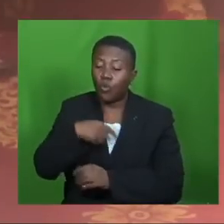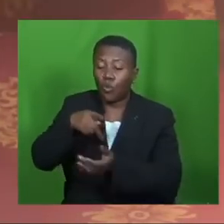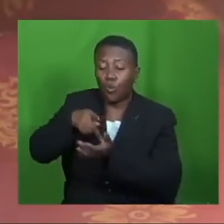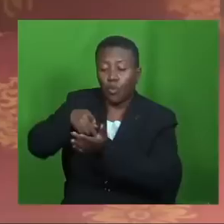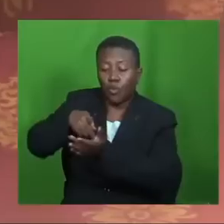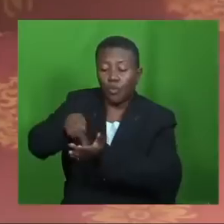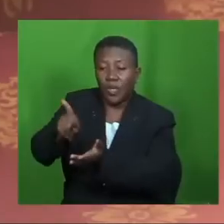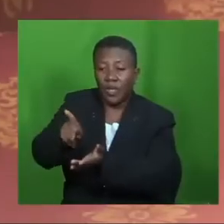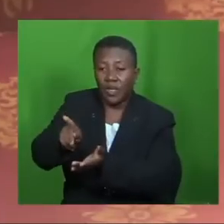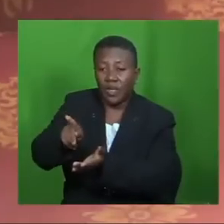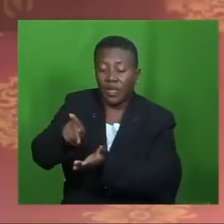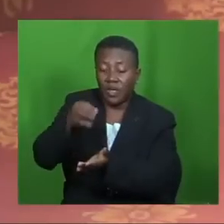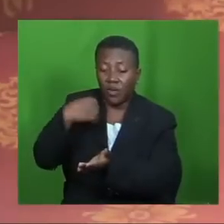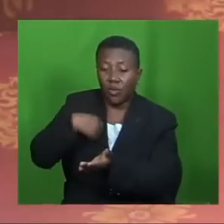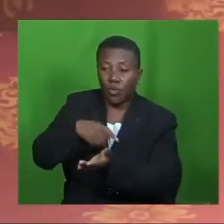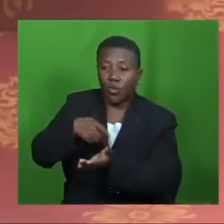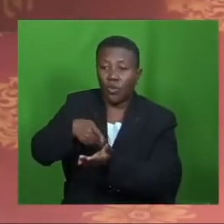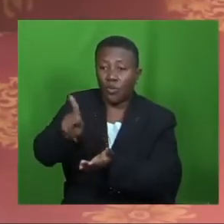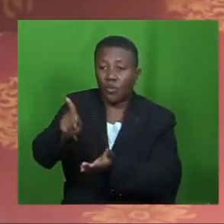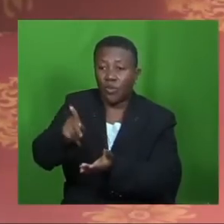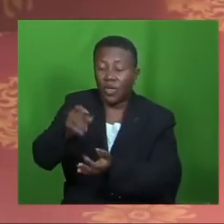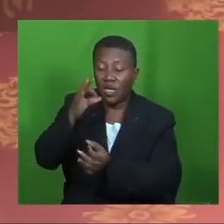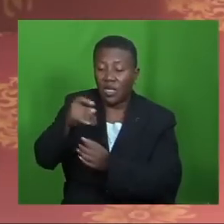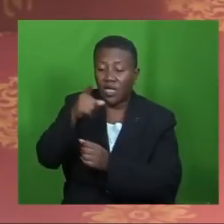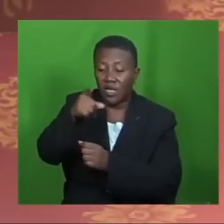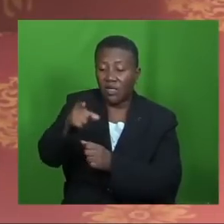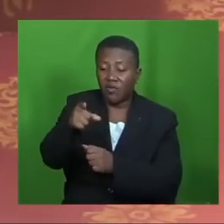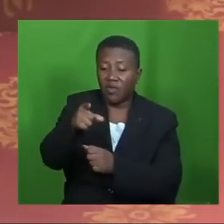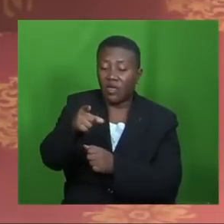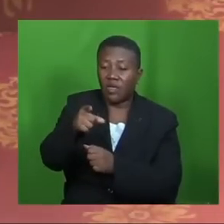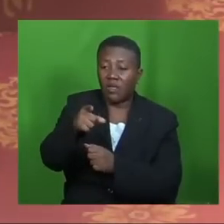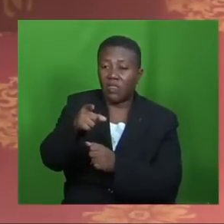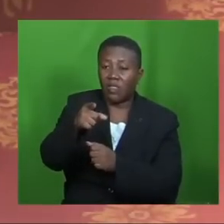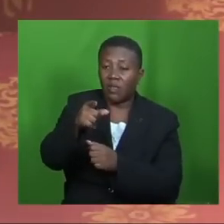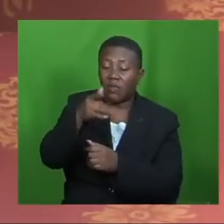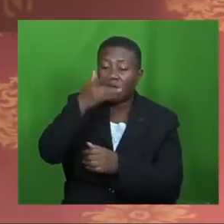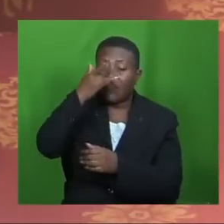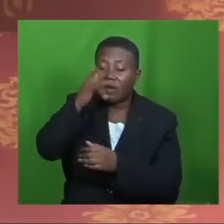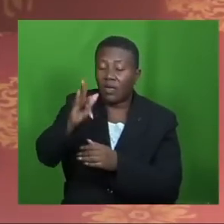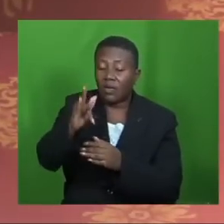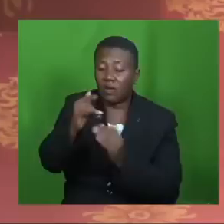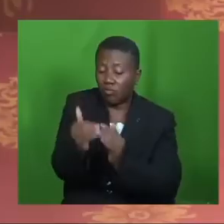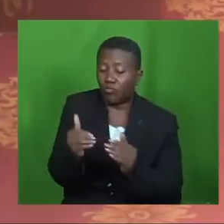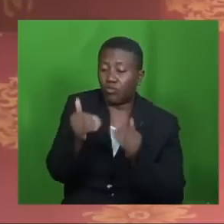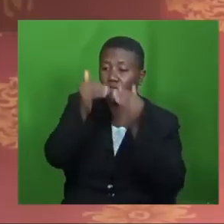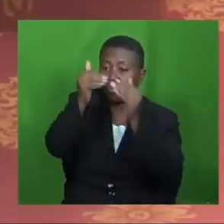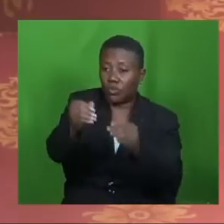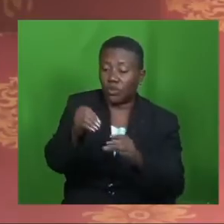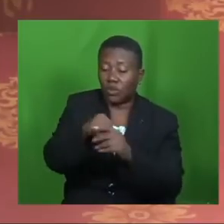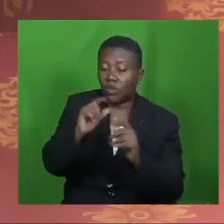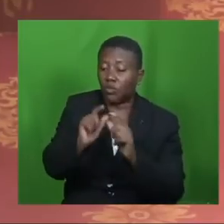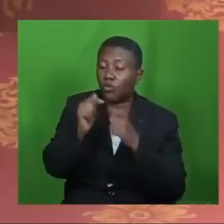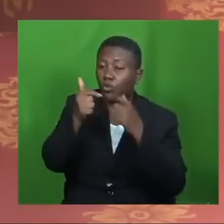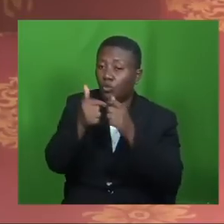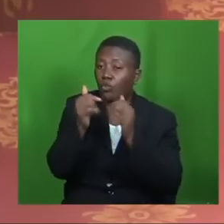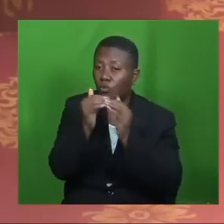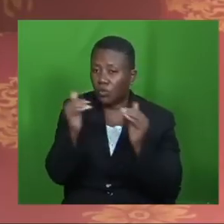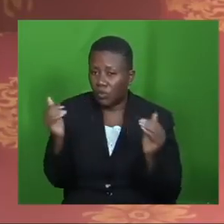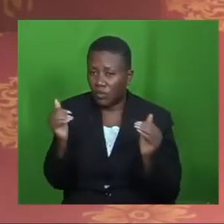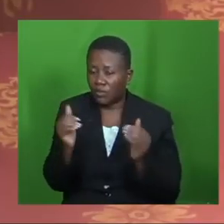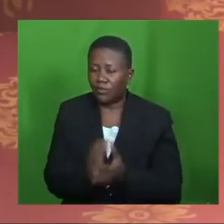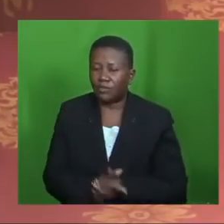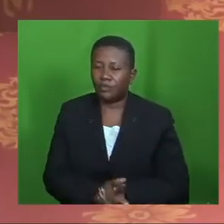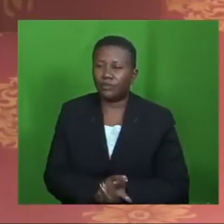had they been able to progress from the group stage of the World Cup, regardless of the results of our matches, the group